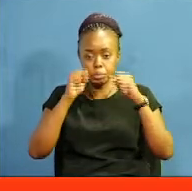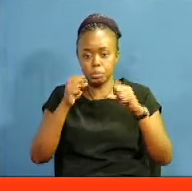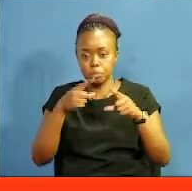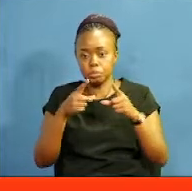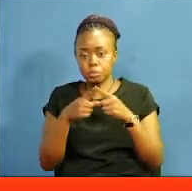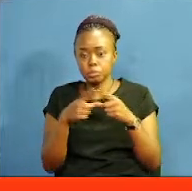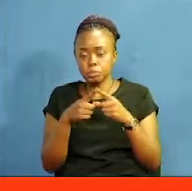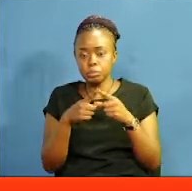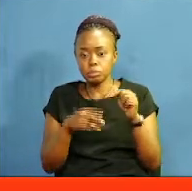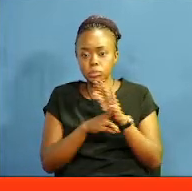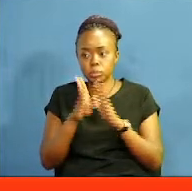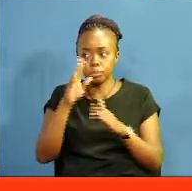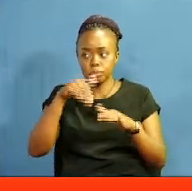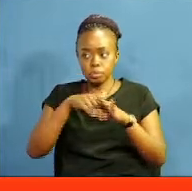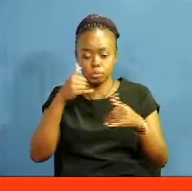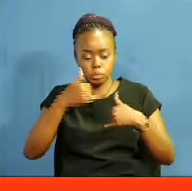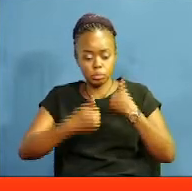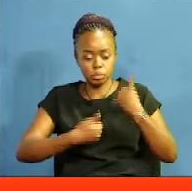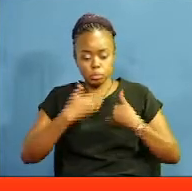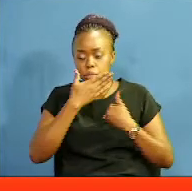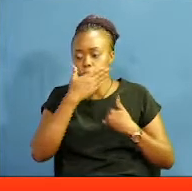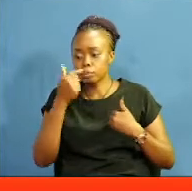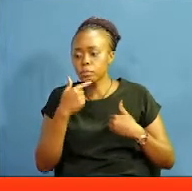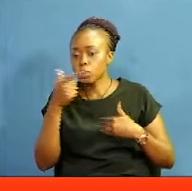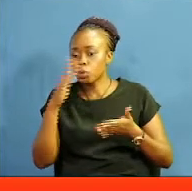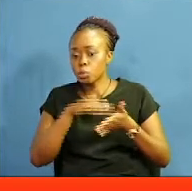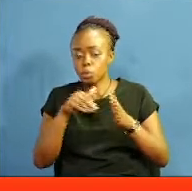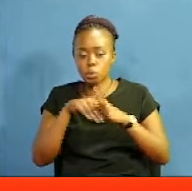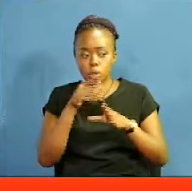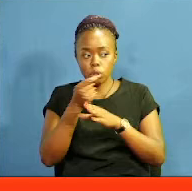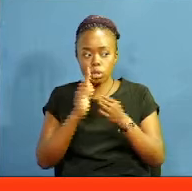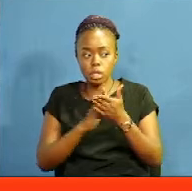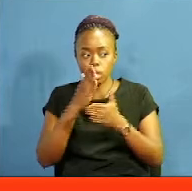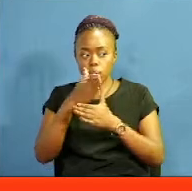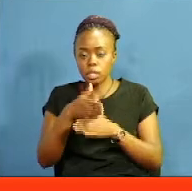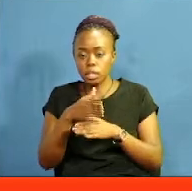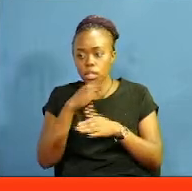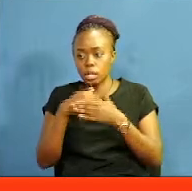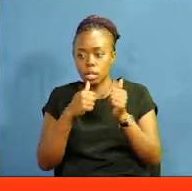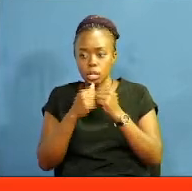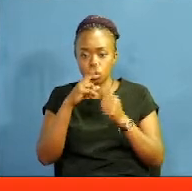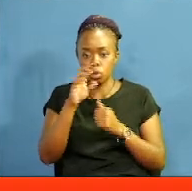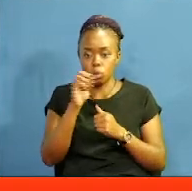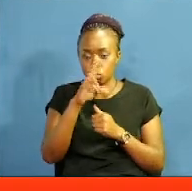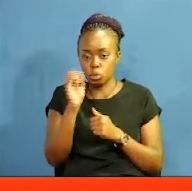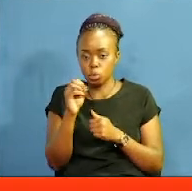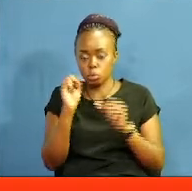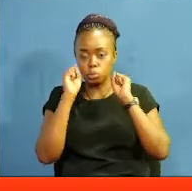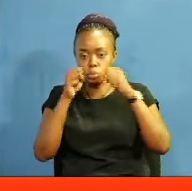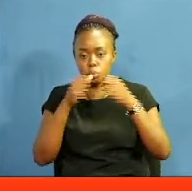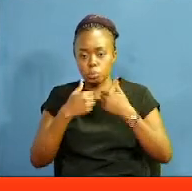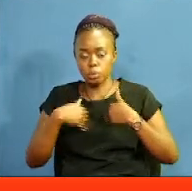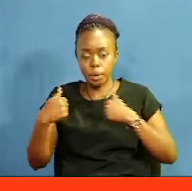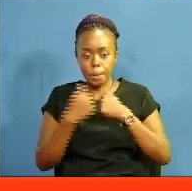opportunity to groom himself better so that when he comes in the next polls after 2022, he can